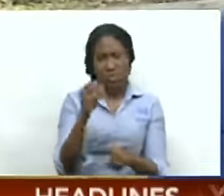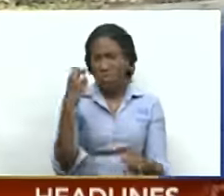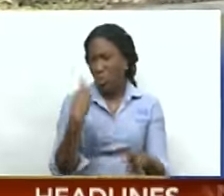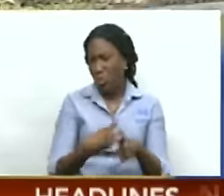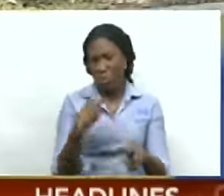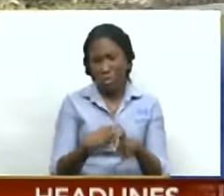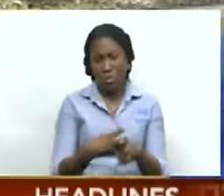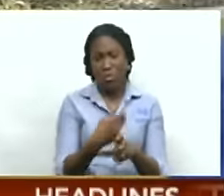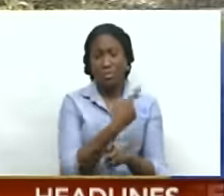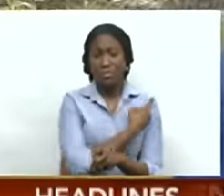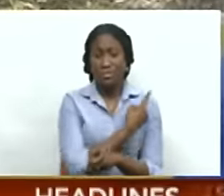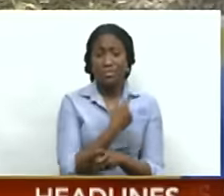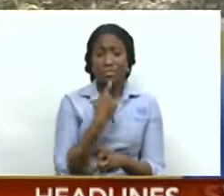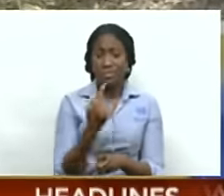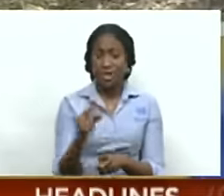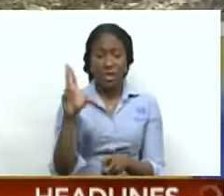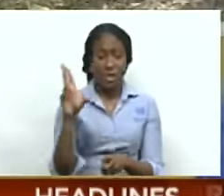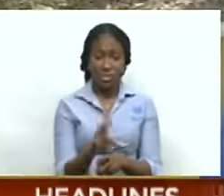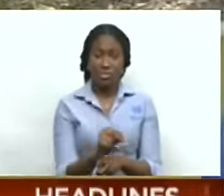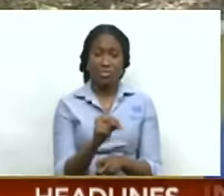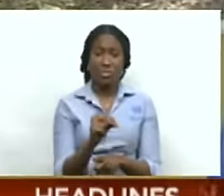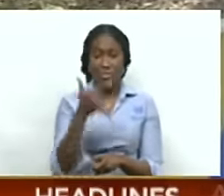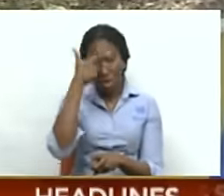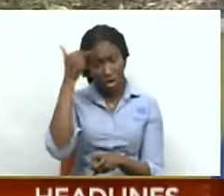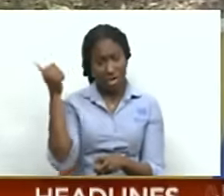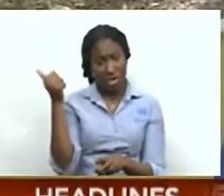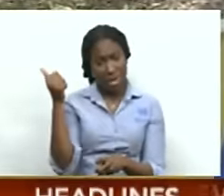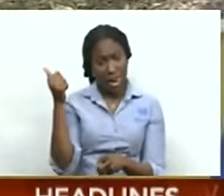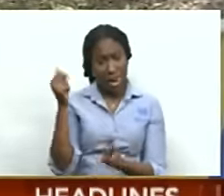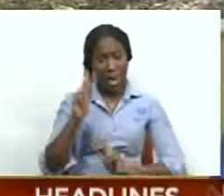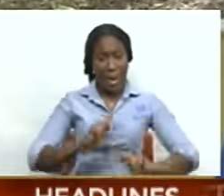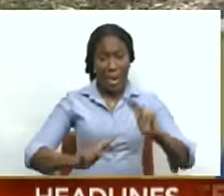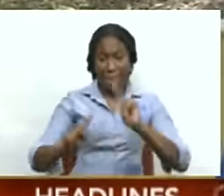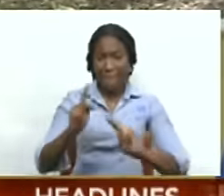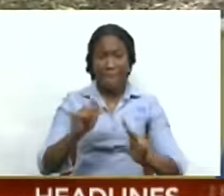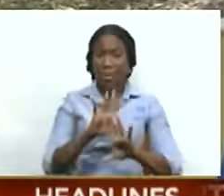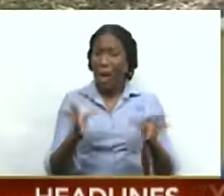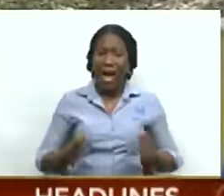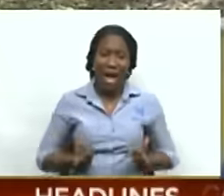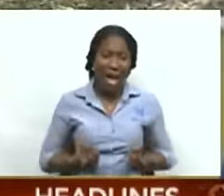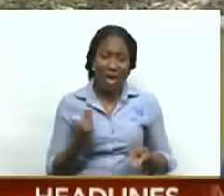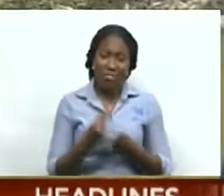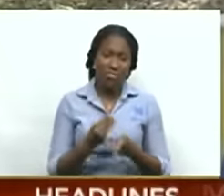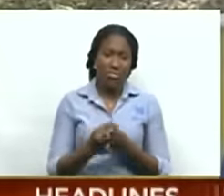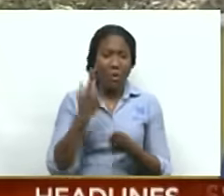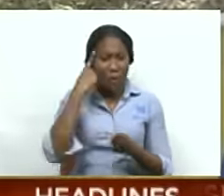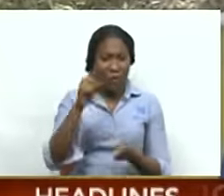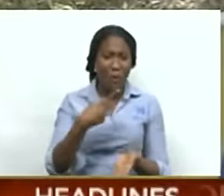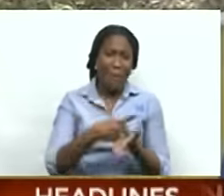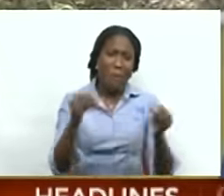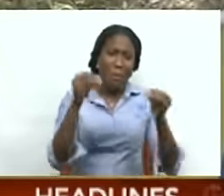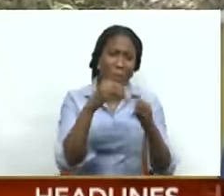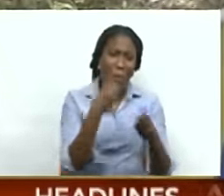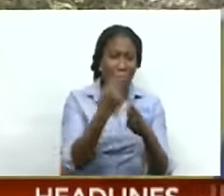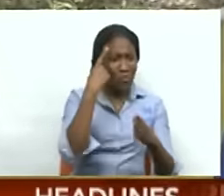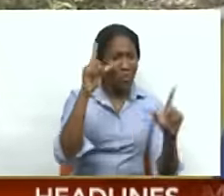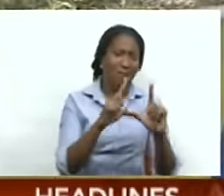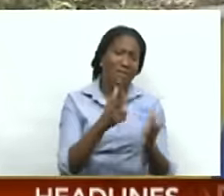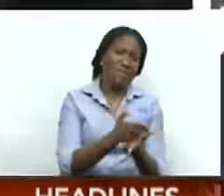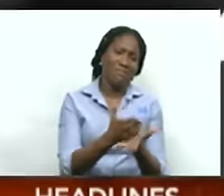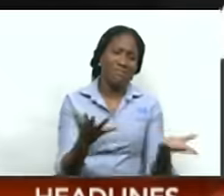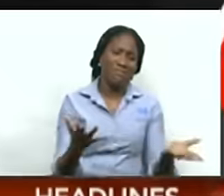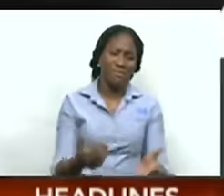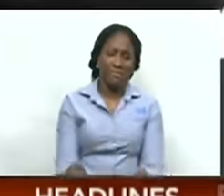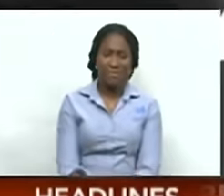Because people ain't working for enough money to put out to get it back.